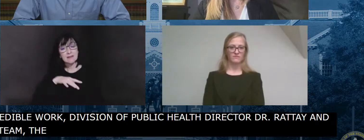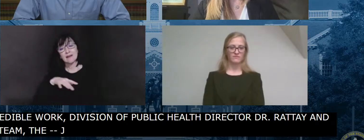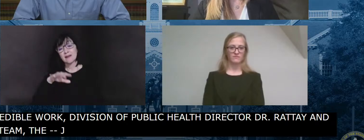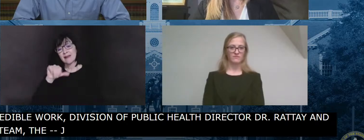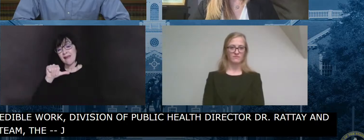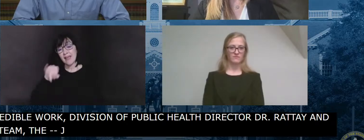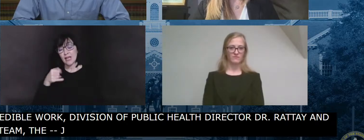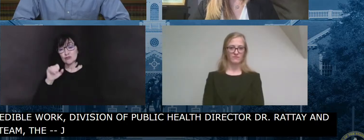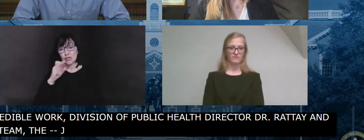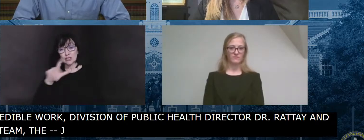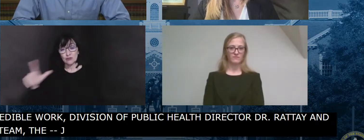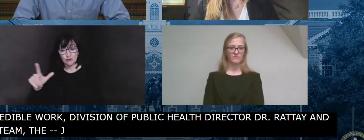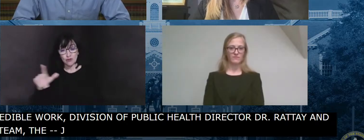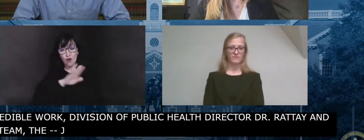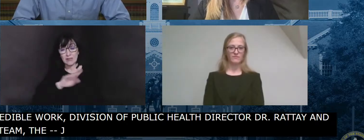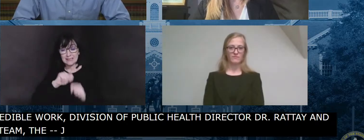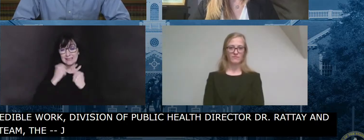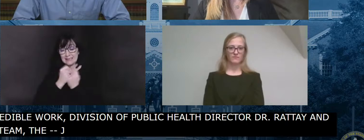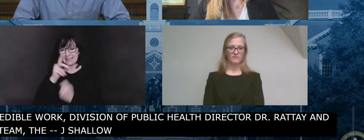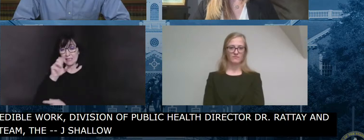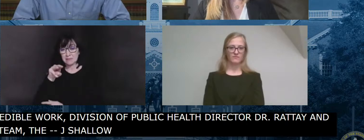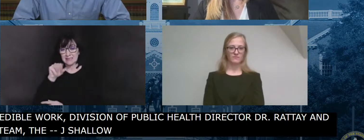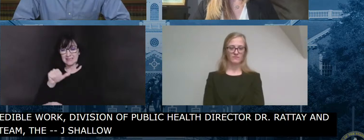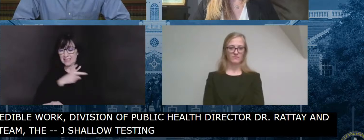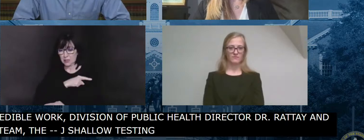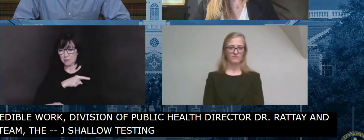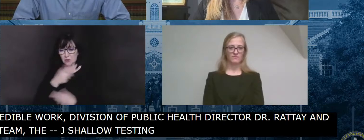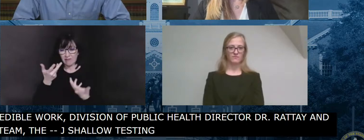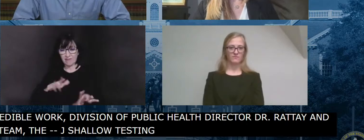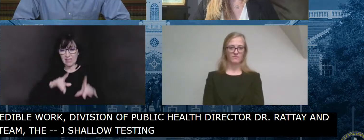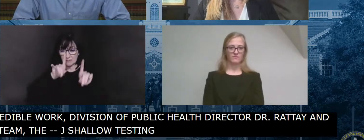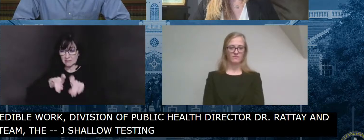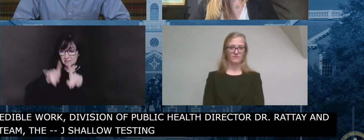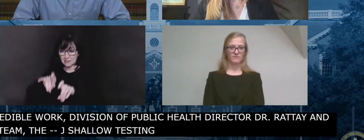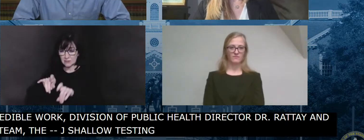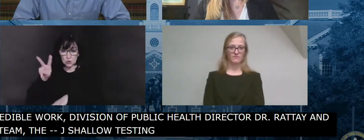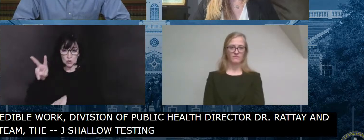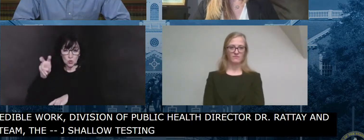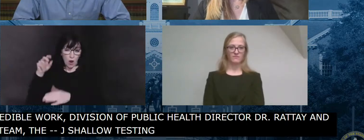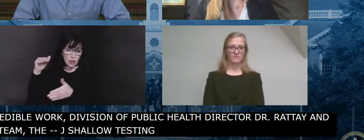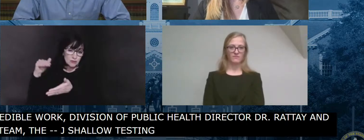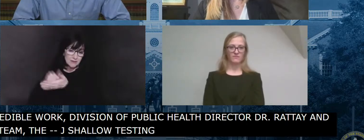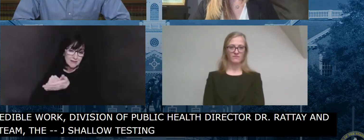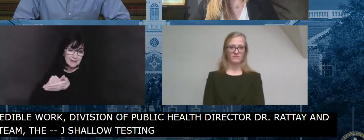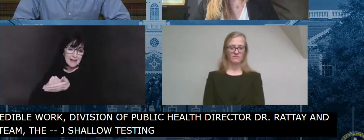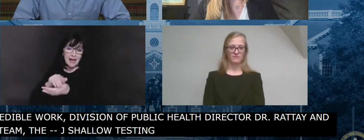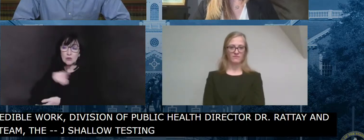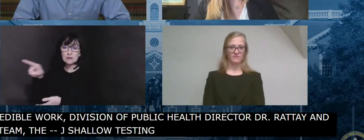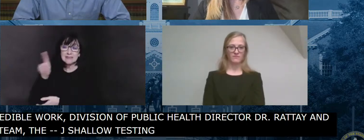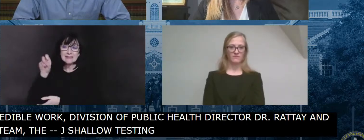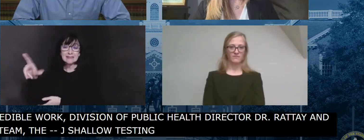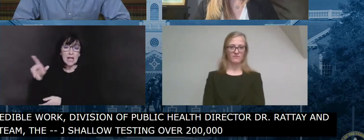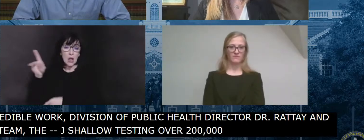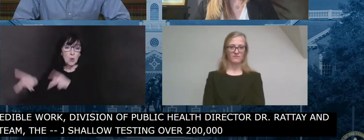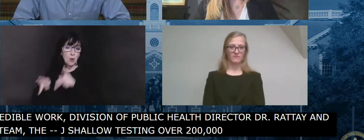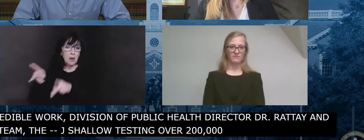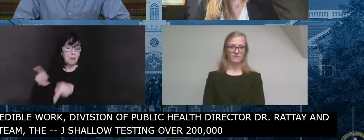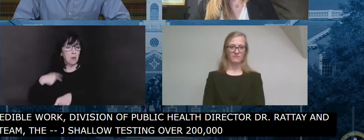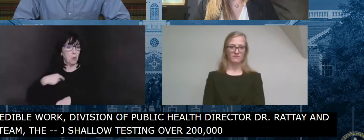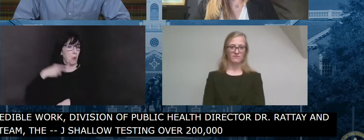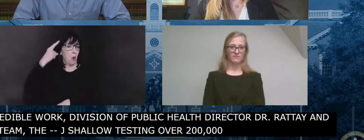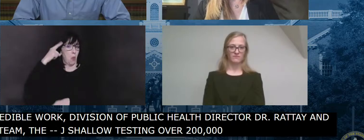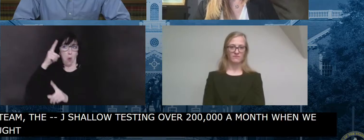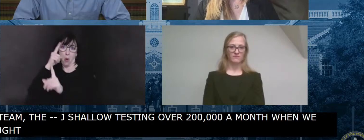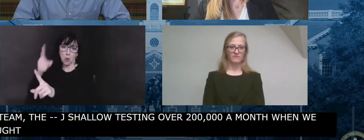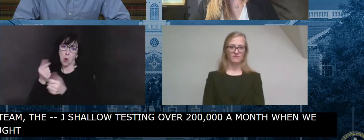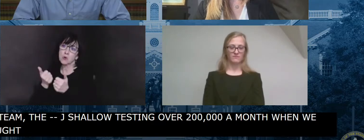over 200,000 Delawareans a month, when we thought that 80,000 a month was a stretch goal.